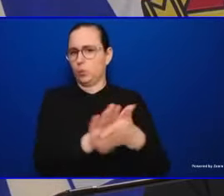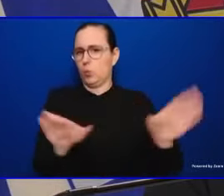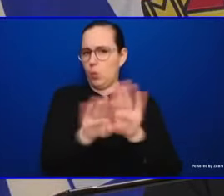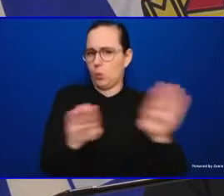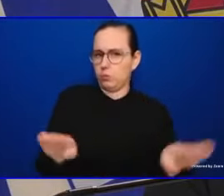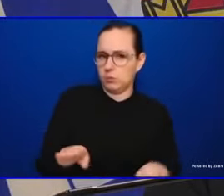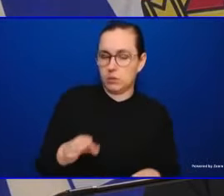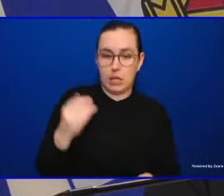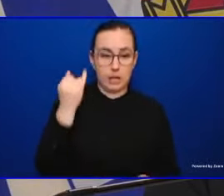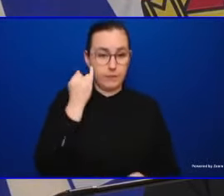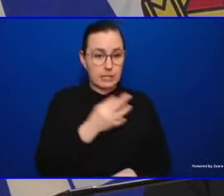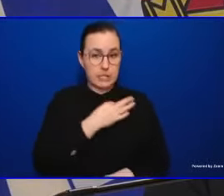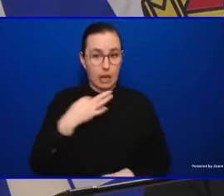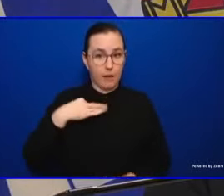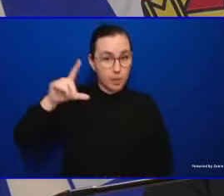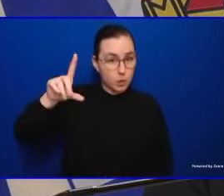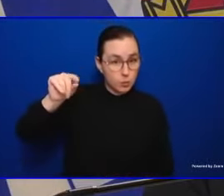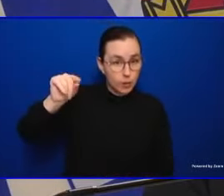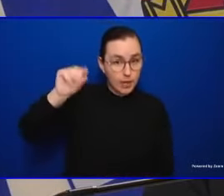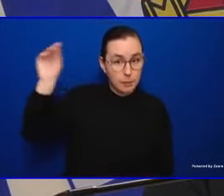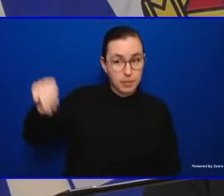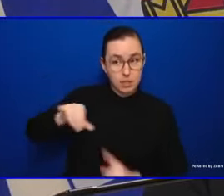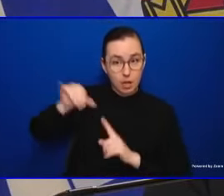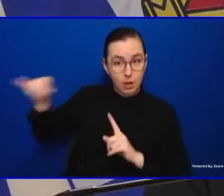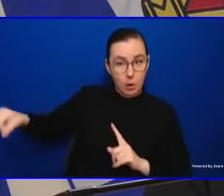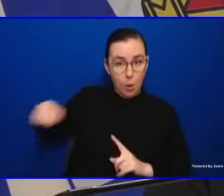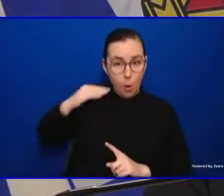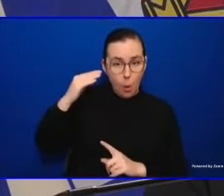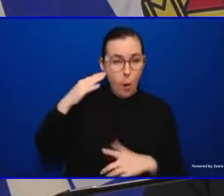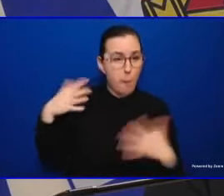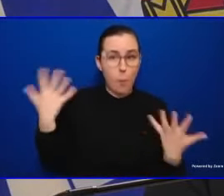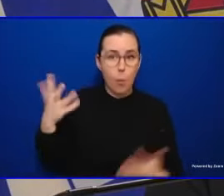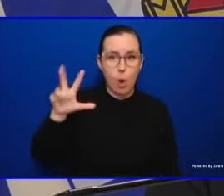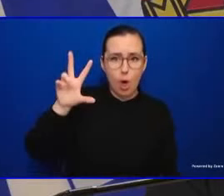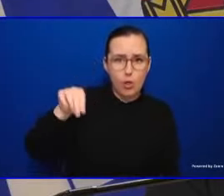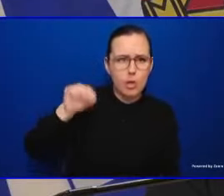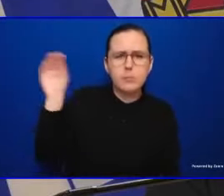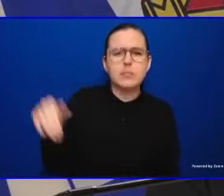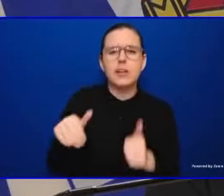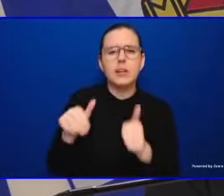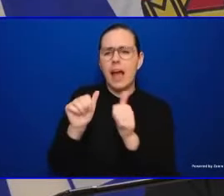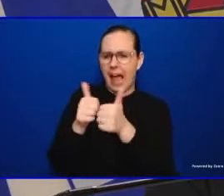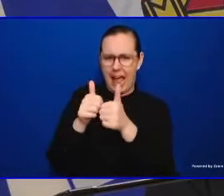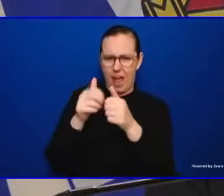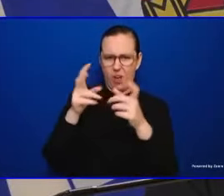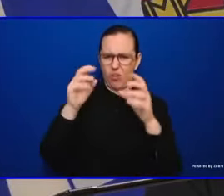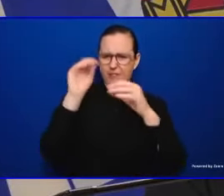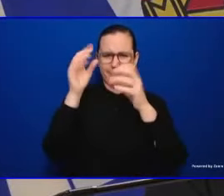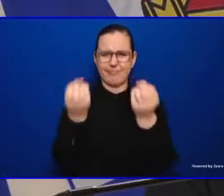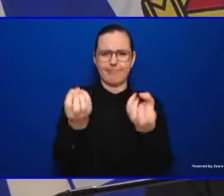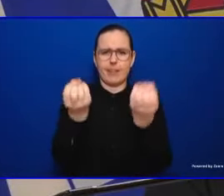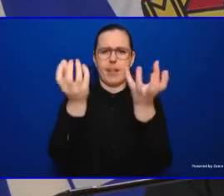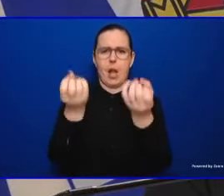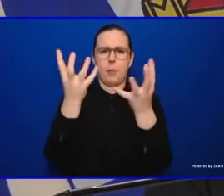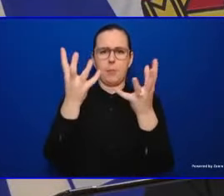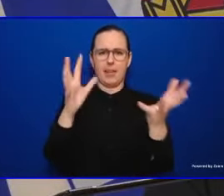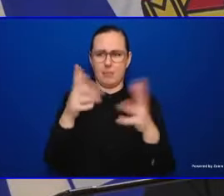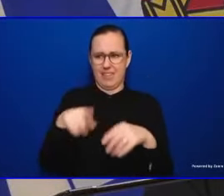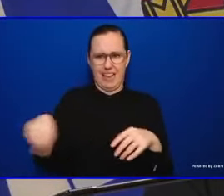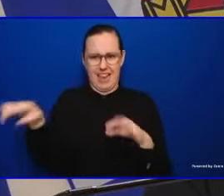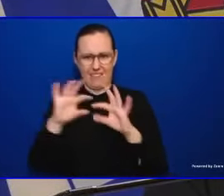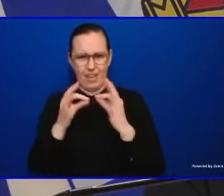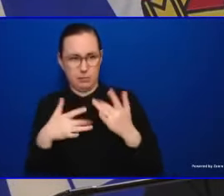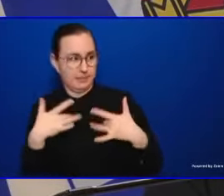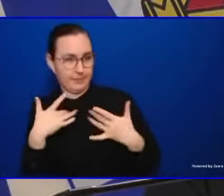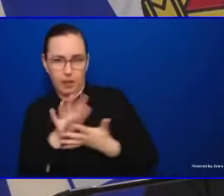a functional closure get triggered? And for families, they are concerned about when they even send their kids back.